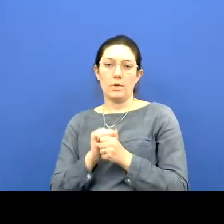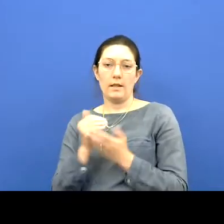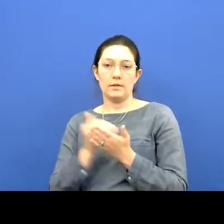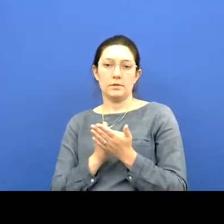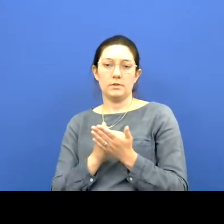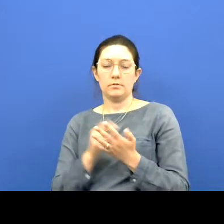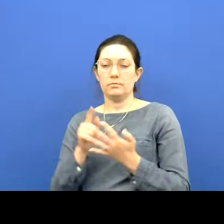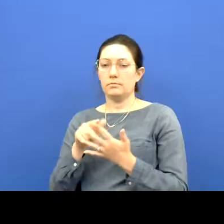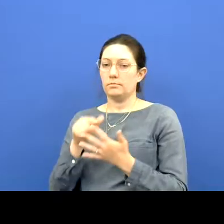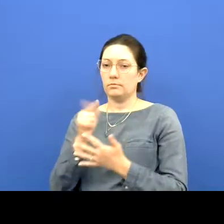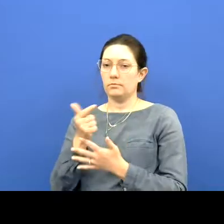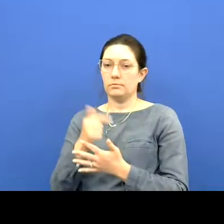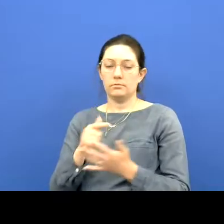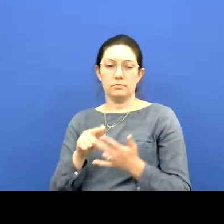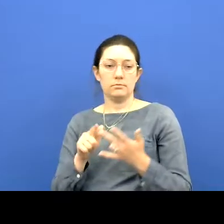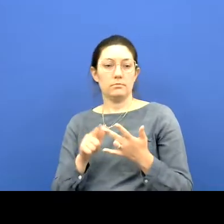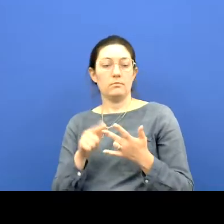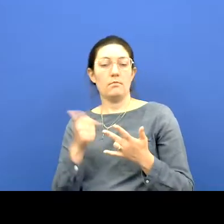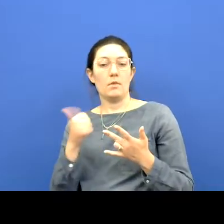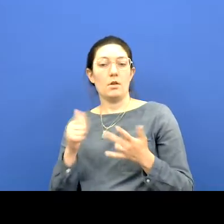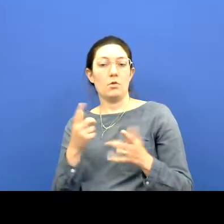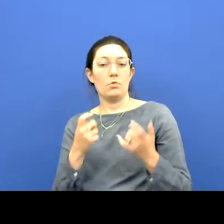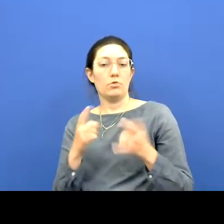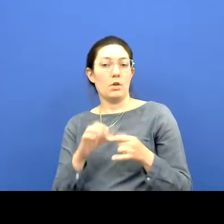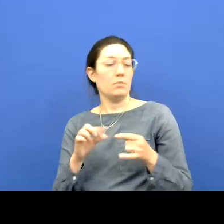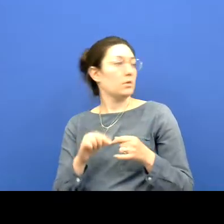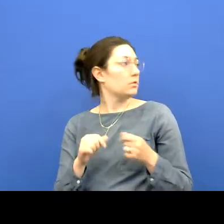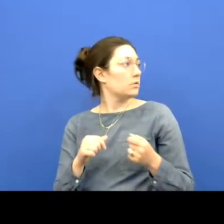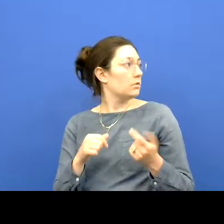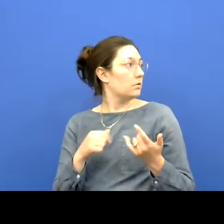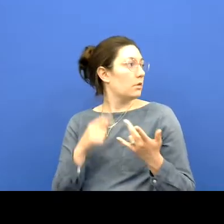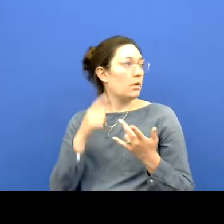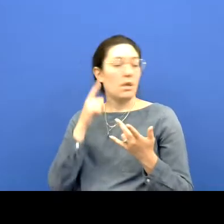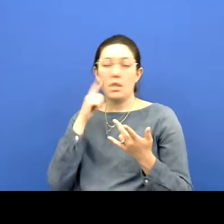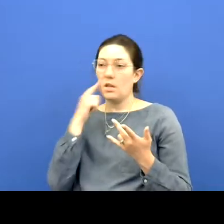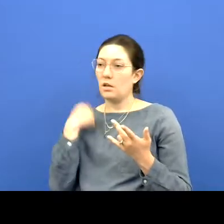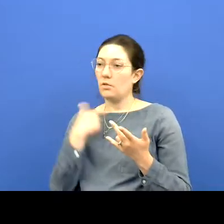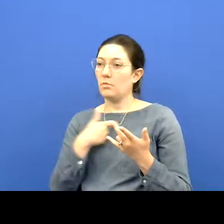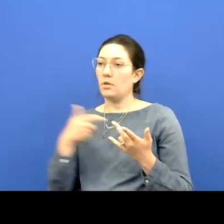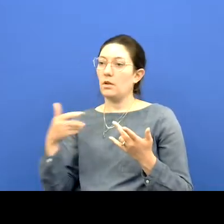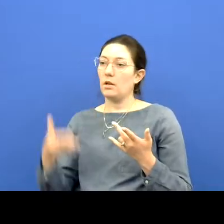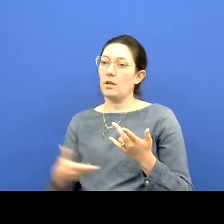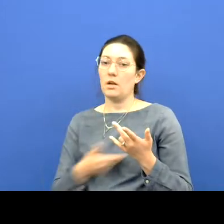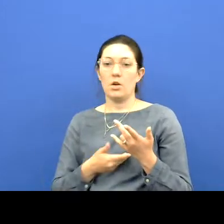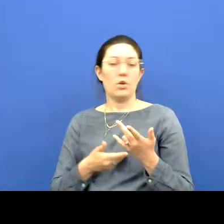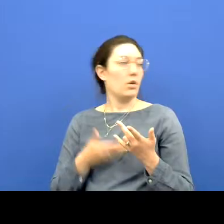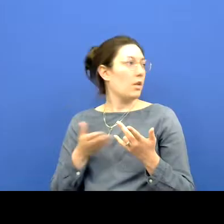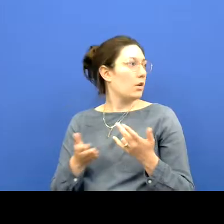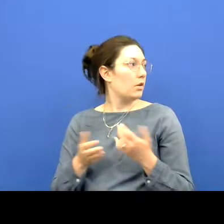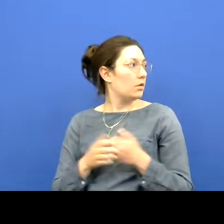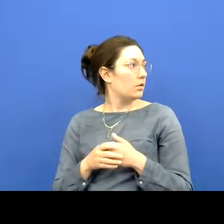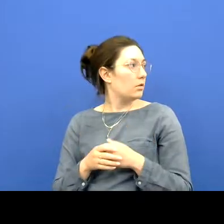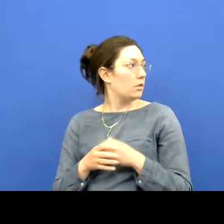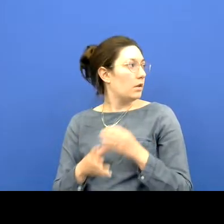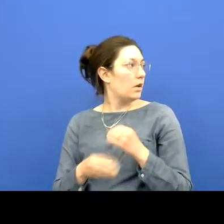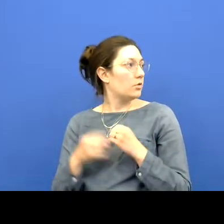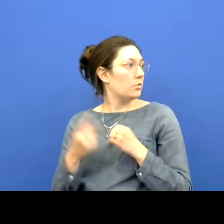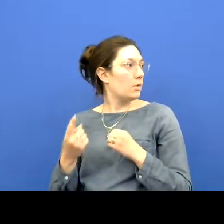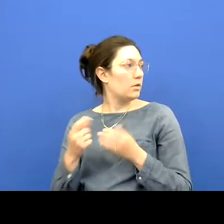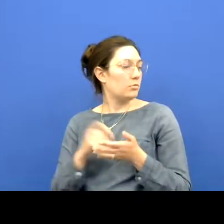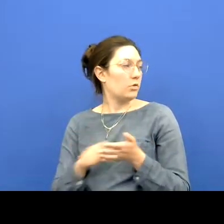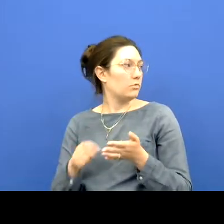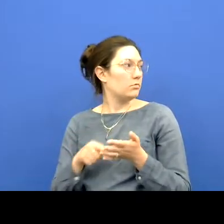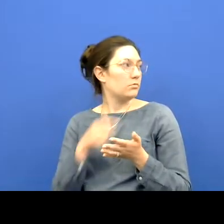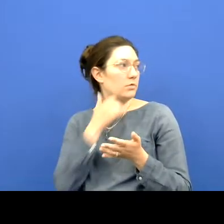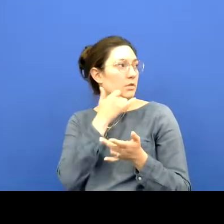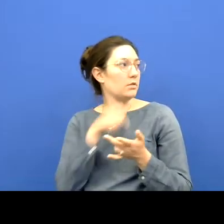Seconded. Any questions, comments? Just think we had an extra hire in there on the resolution. Yeah.